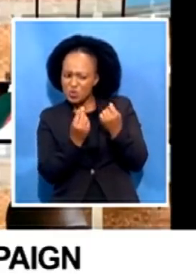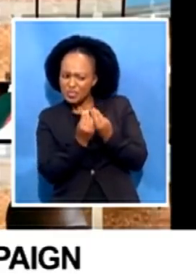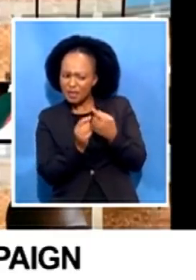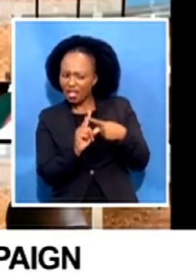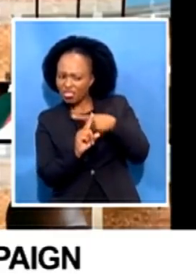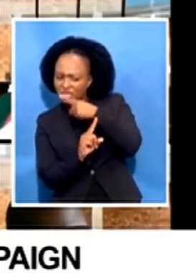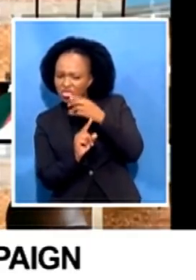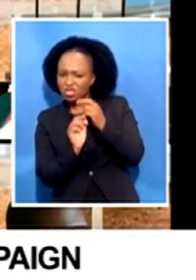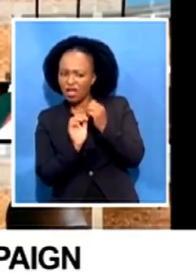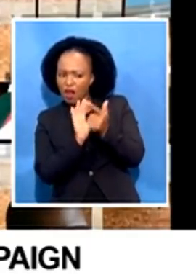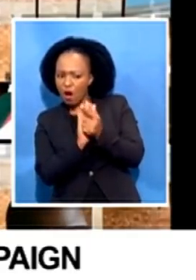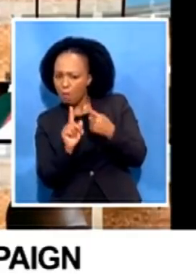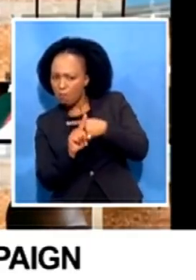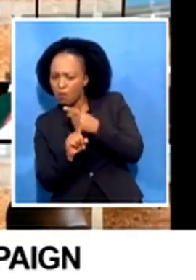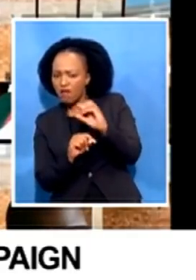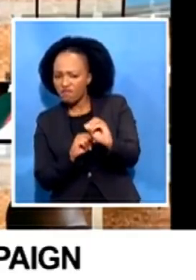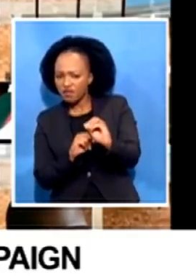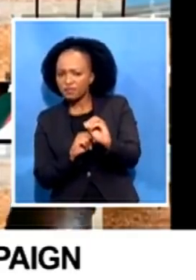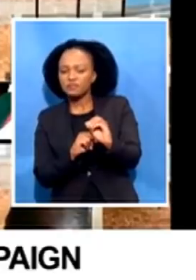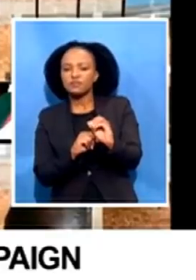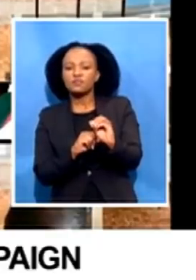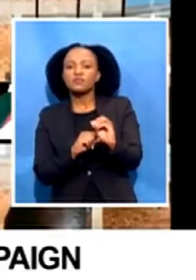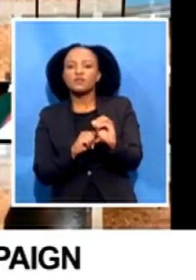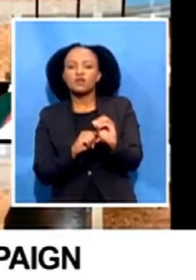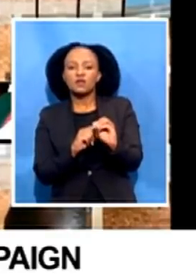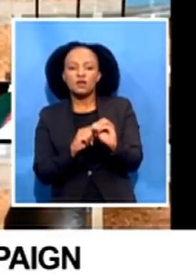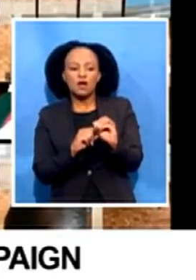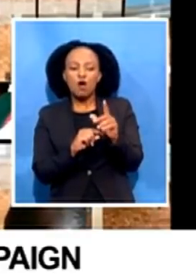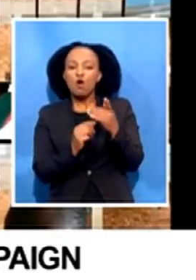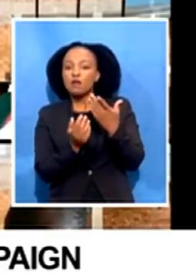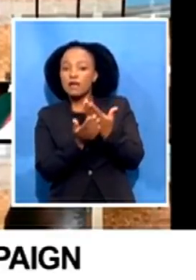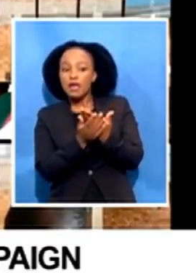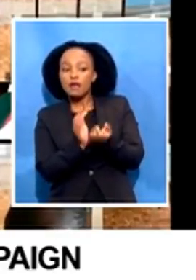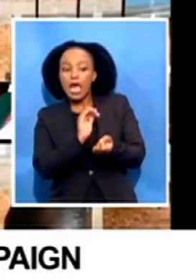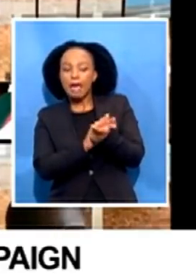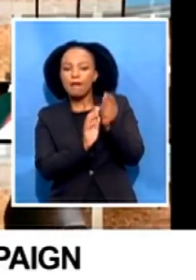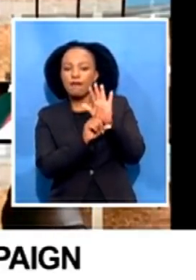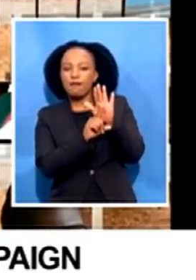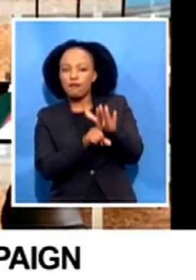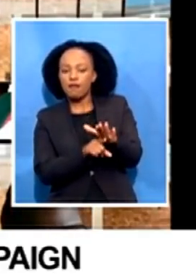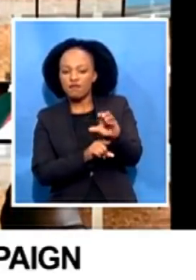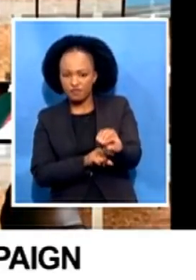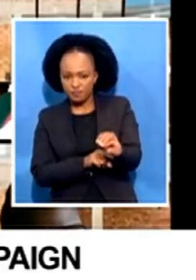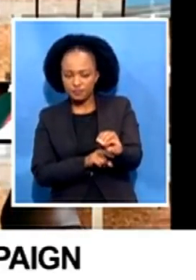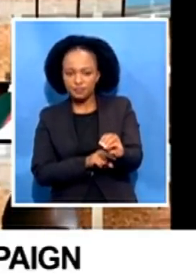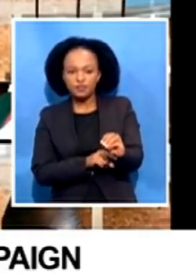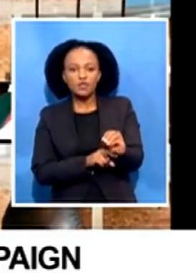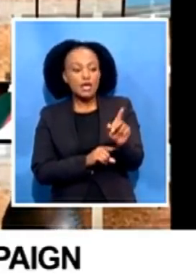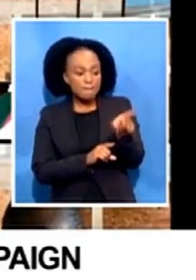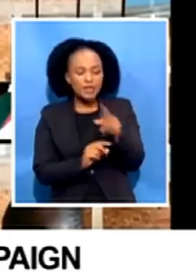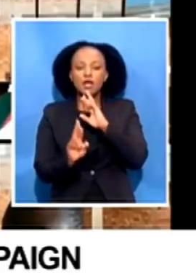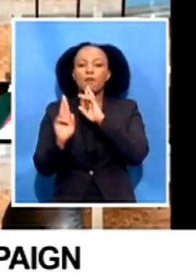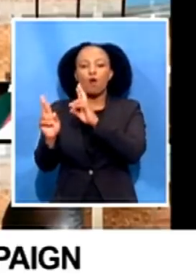result in any impropriety or prejudice. B, to report on that conduct. And C, to